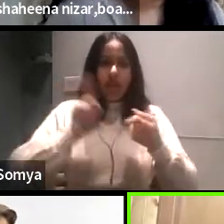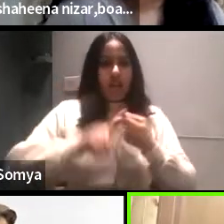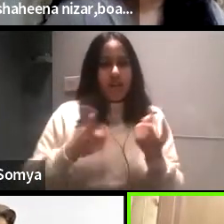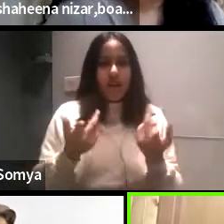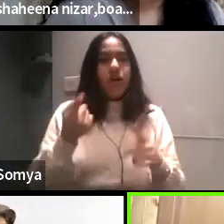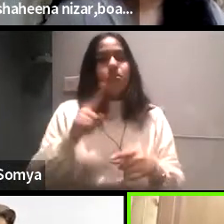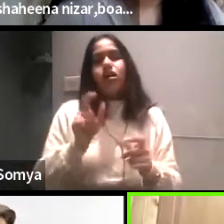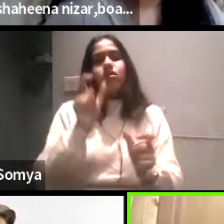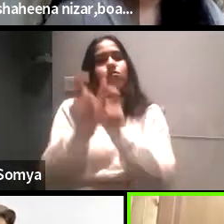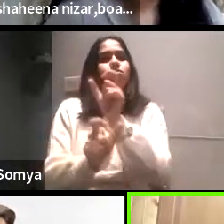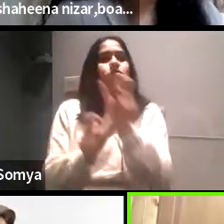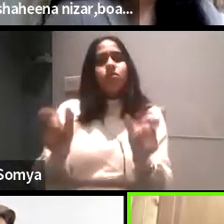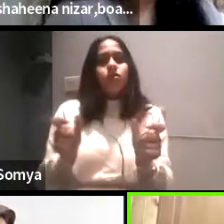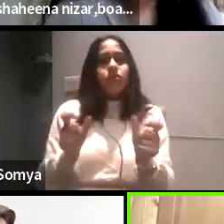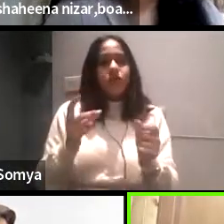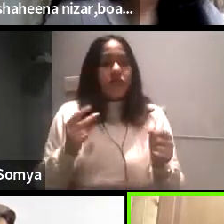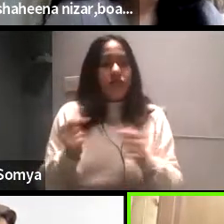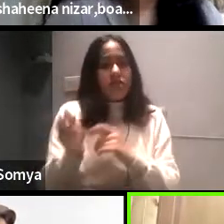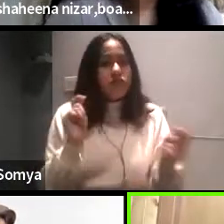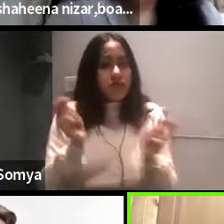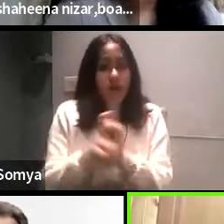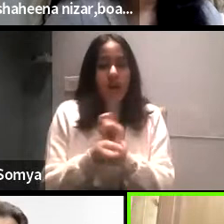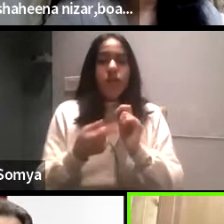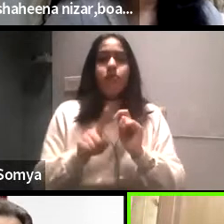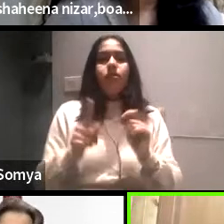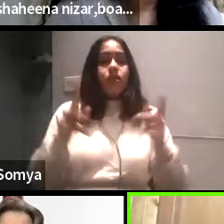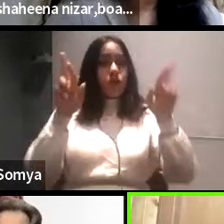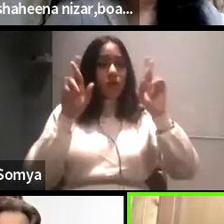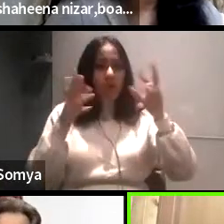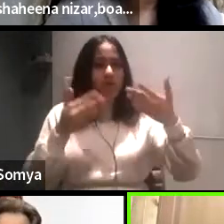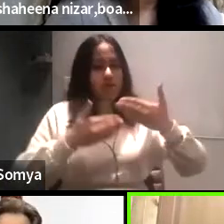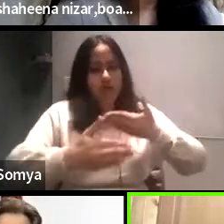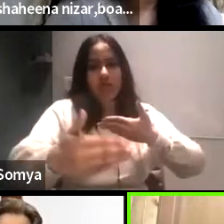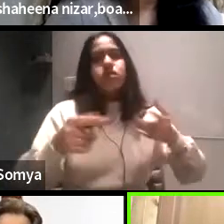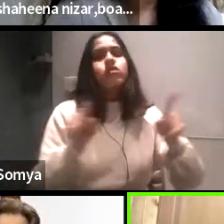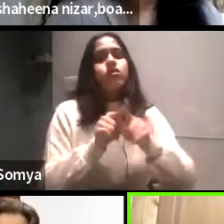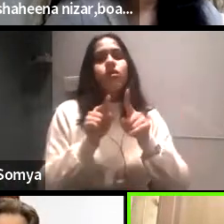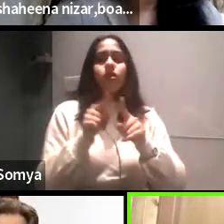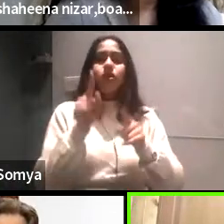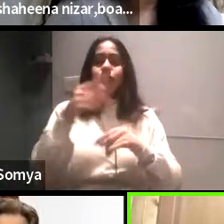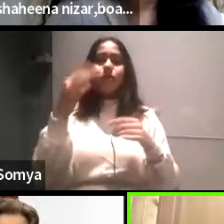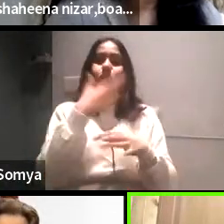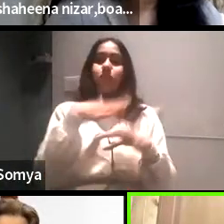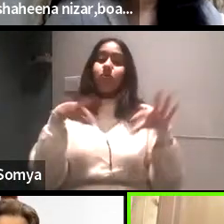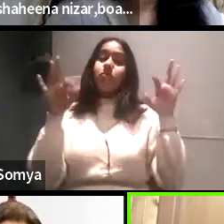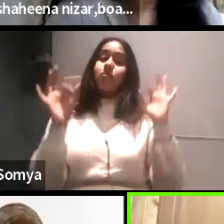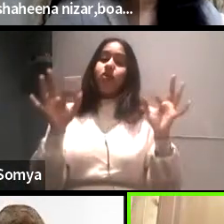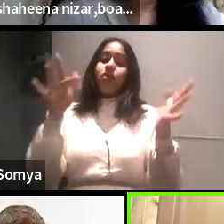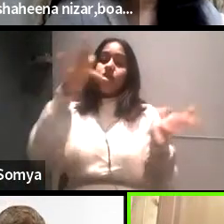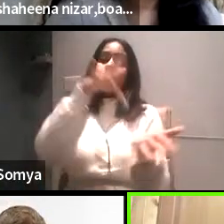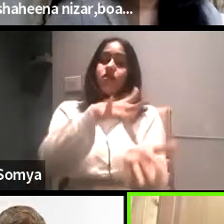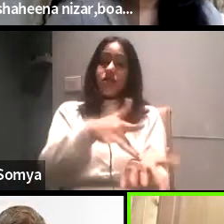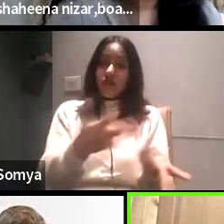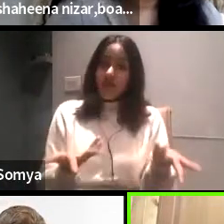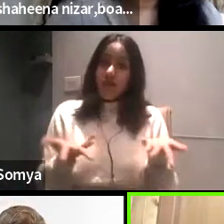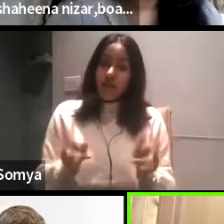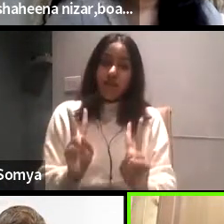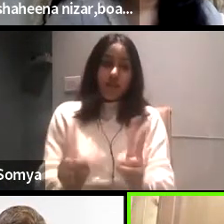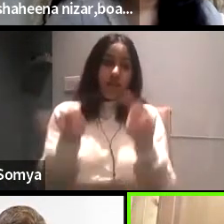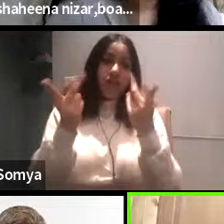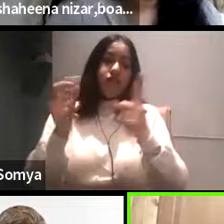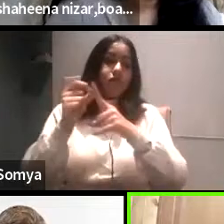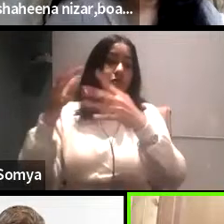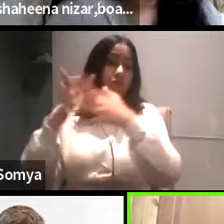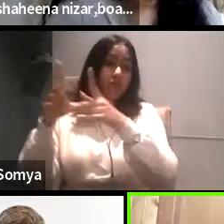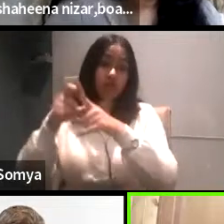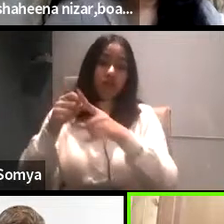people just turned overnight. And we are just hoping that should continue. And that's the most beautiful place where the differently able can be